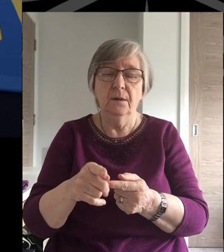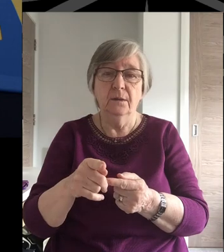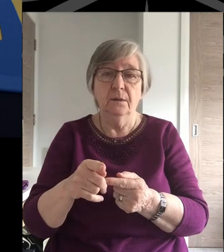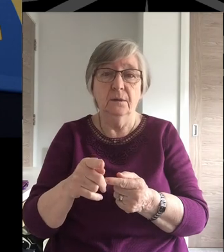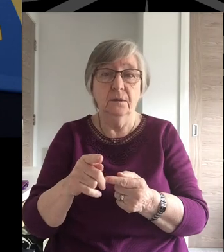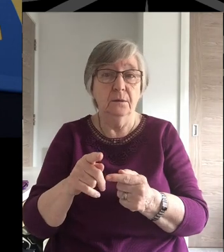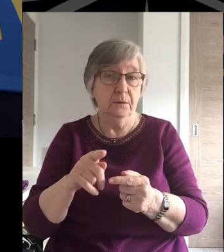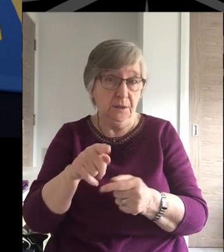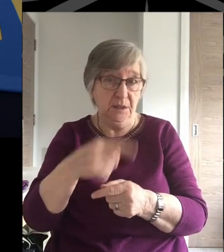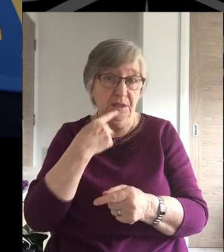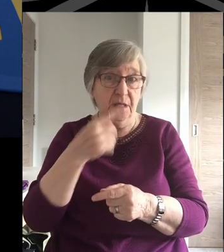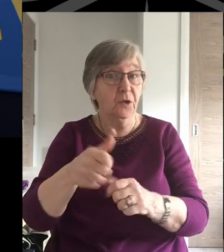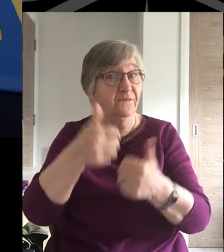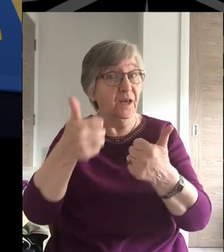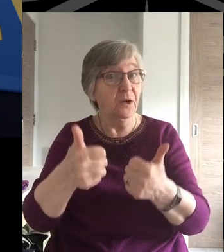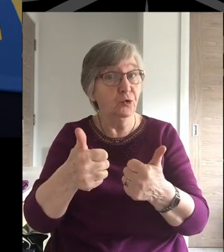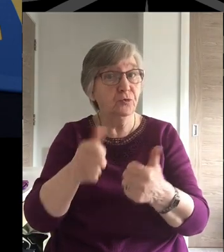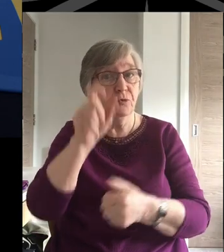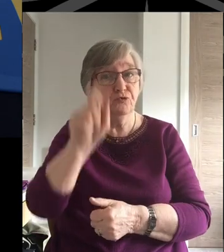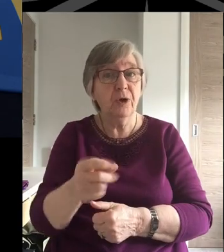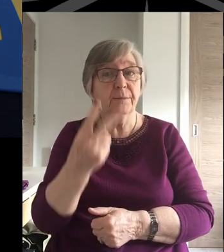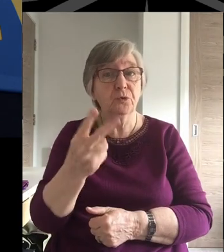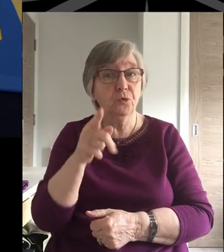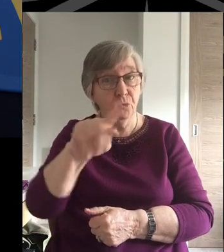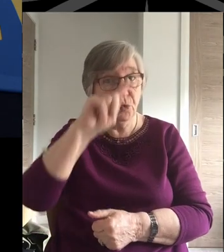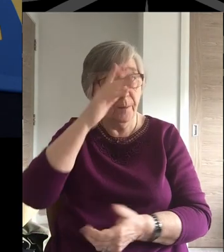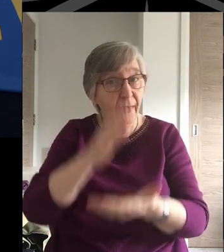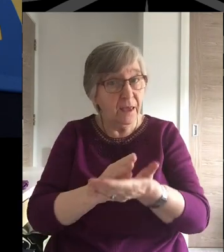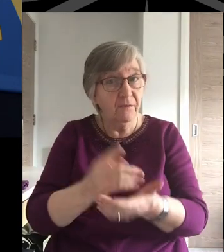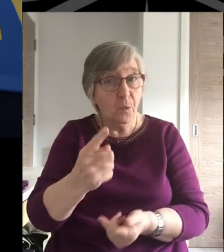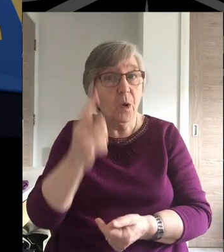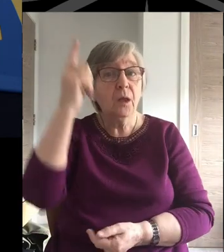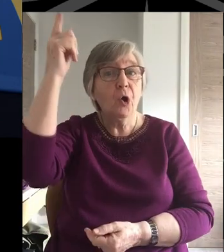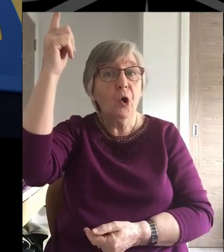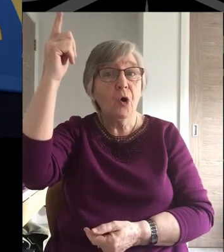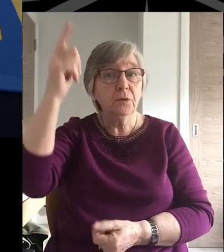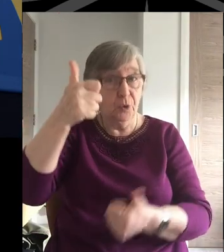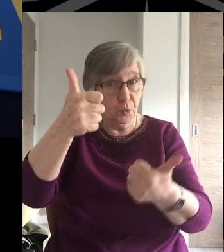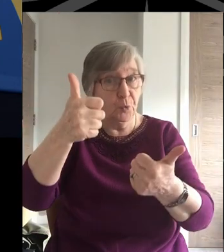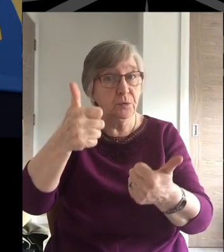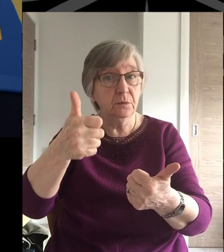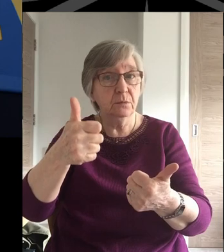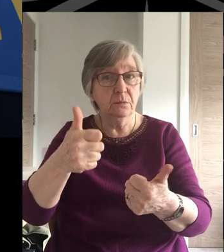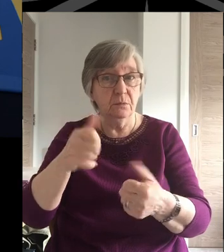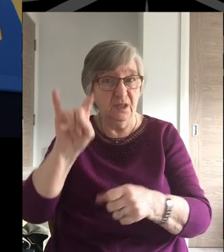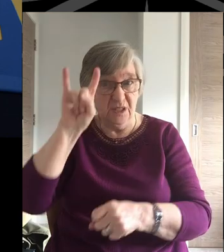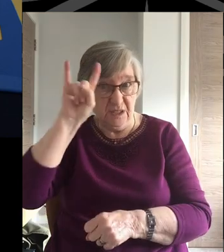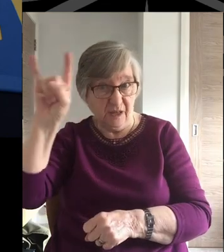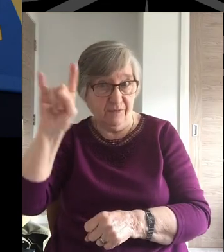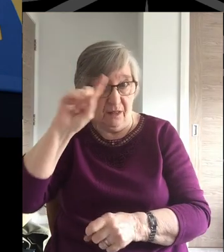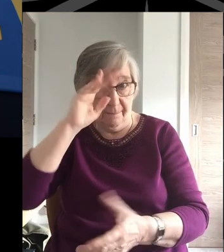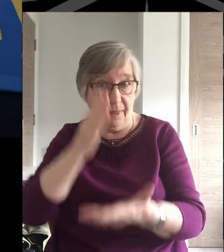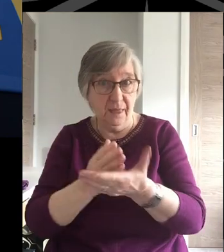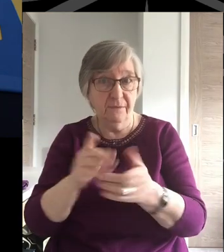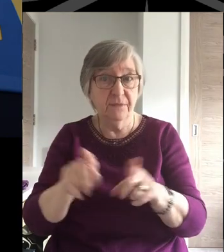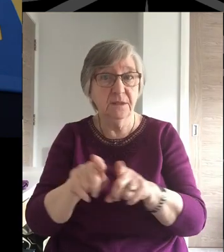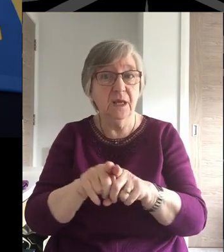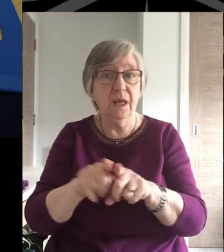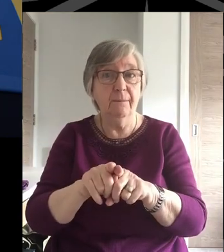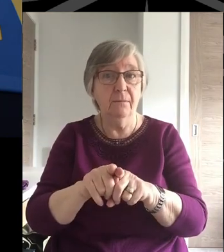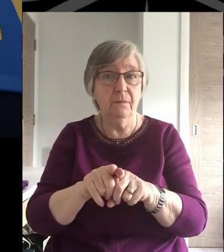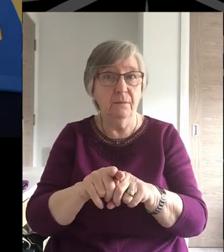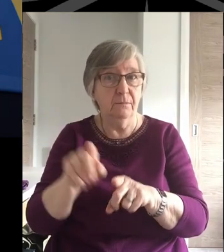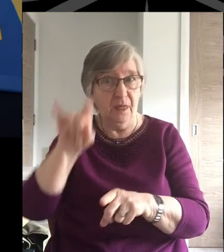Chapter 2, he says, "You believe there is one God? Good. Even the demons believe that and